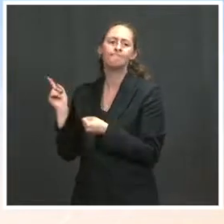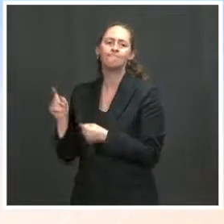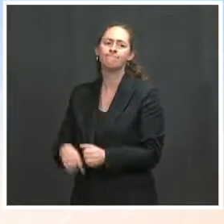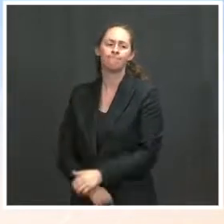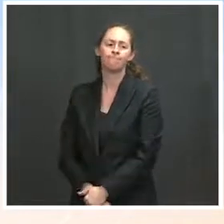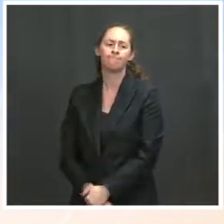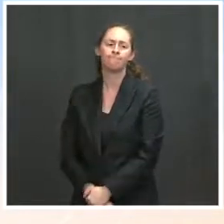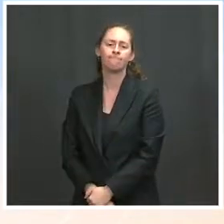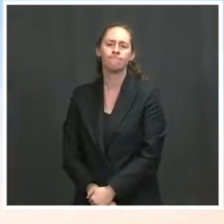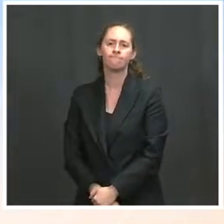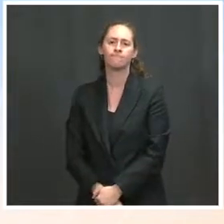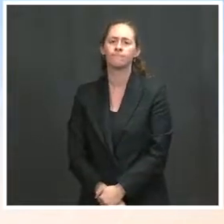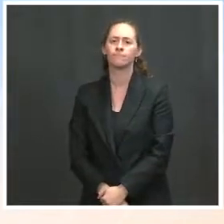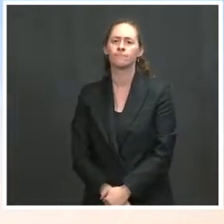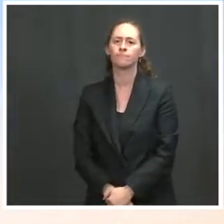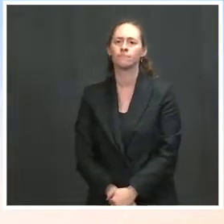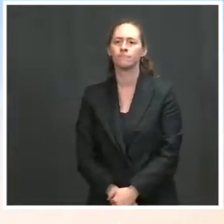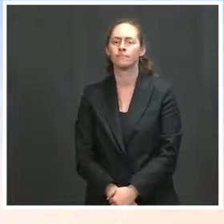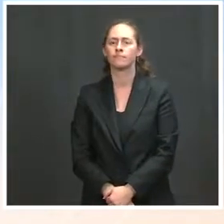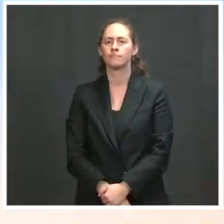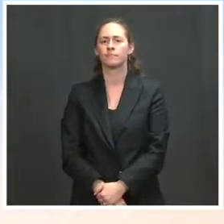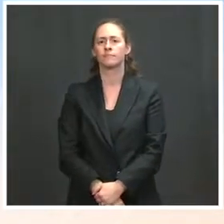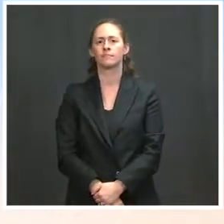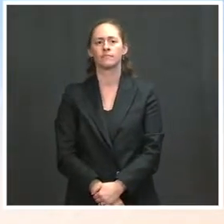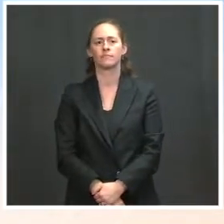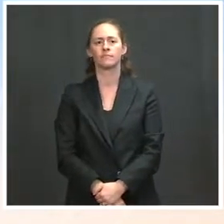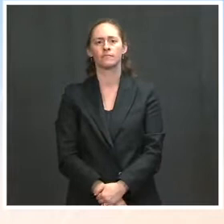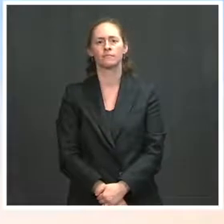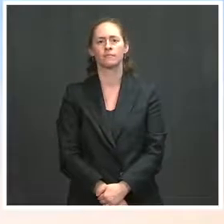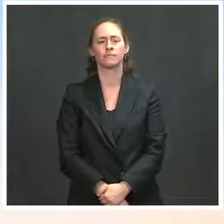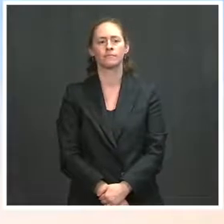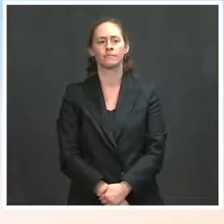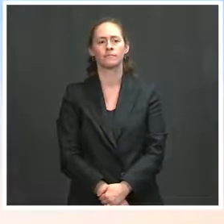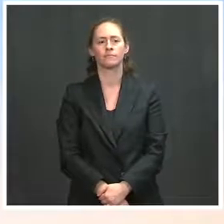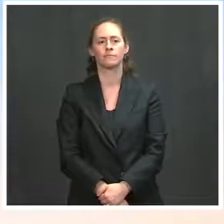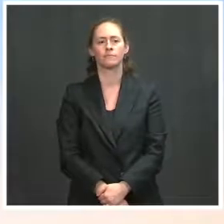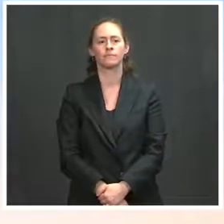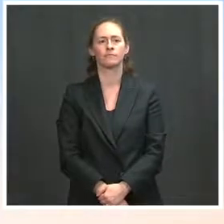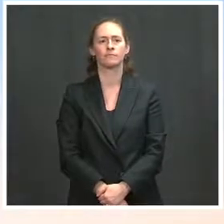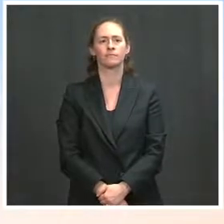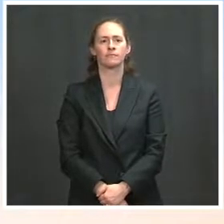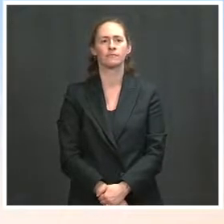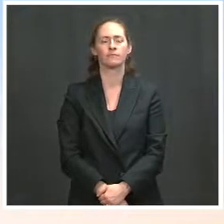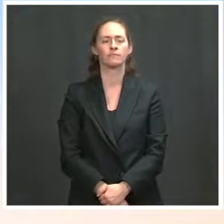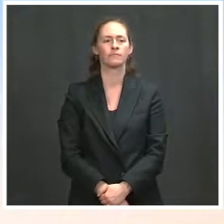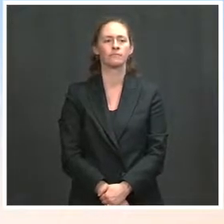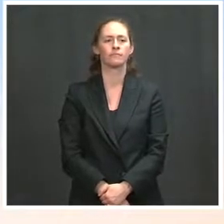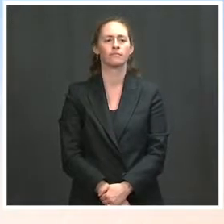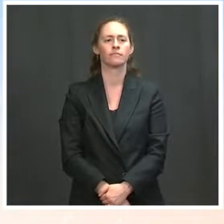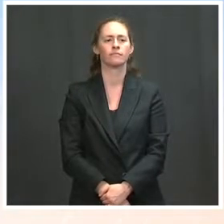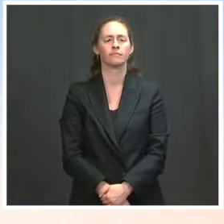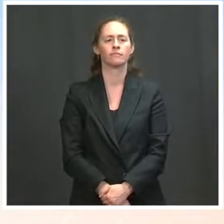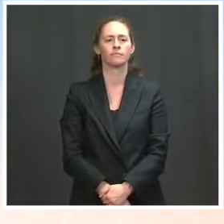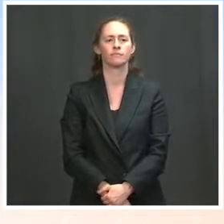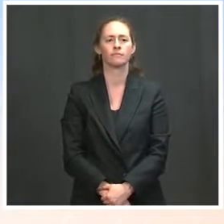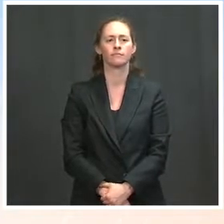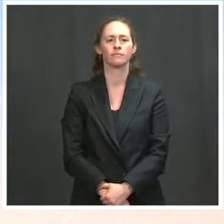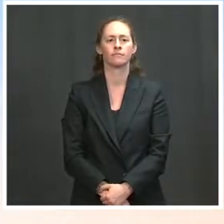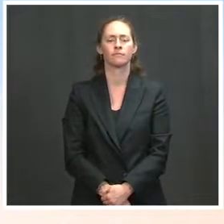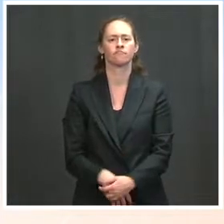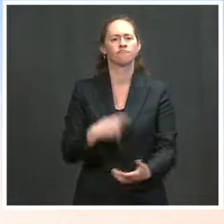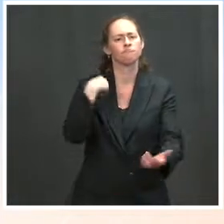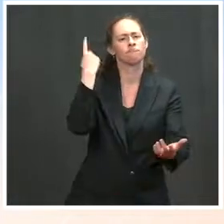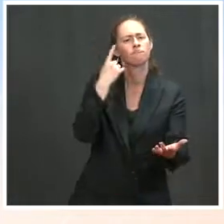on being at the podium. Thank you. Another question on COVID. The language that you all used specifically mentioned an